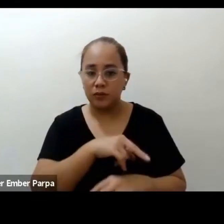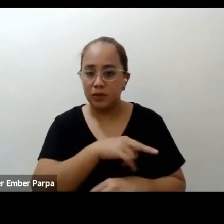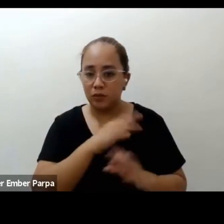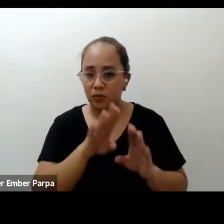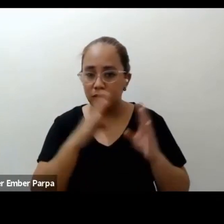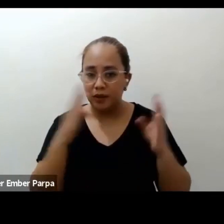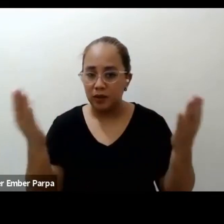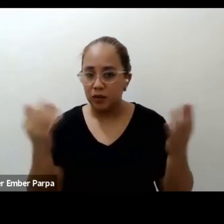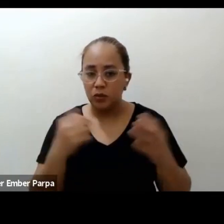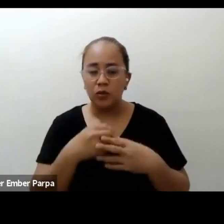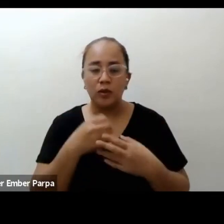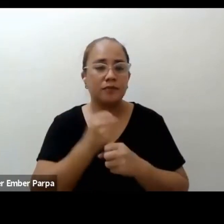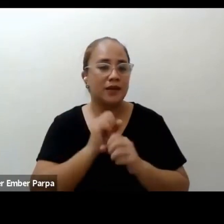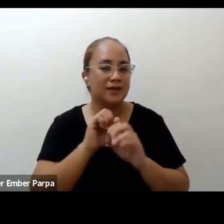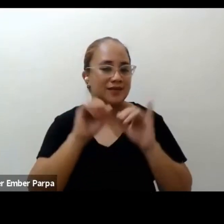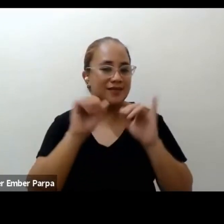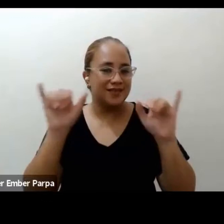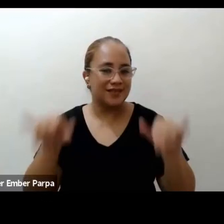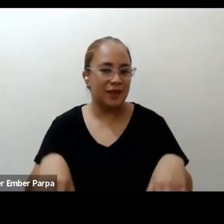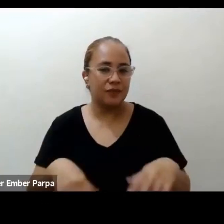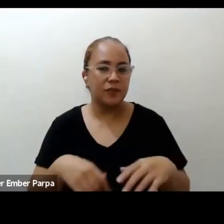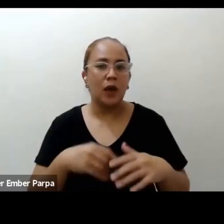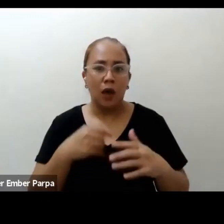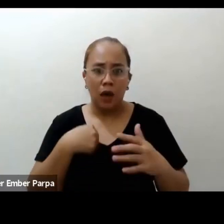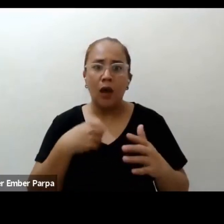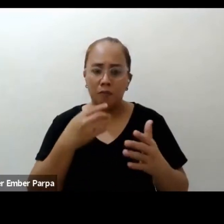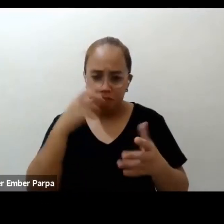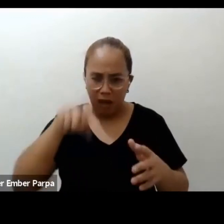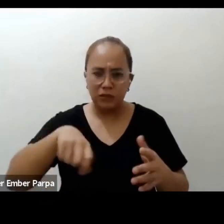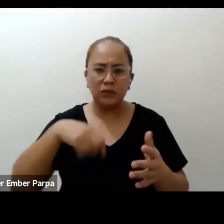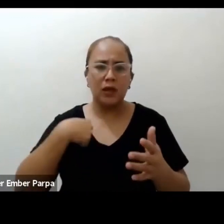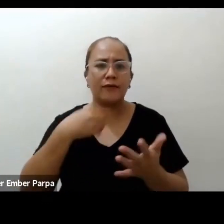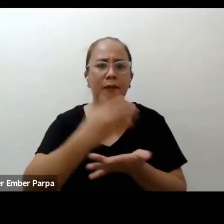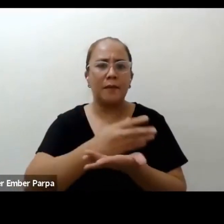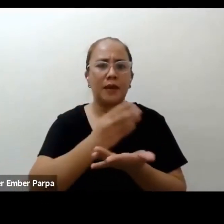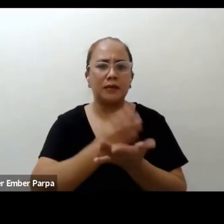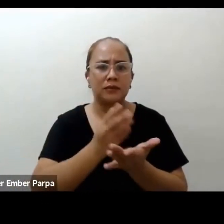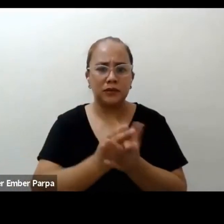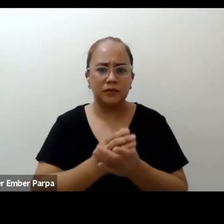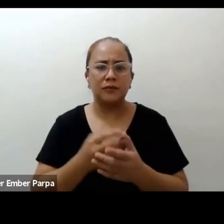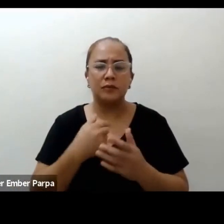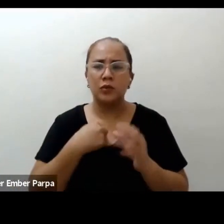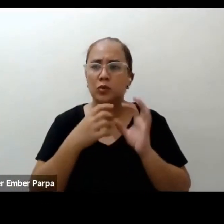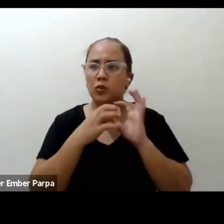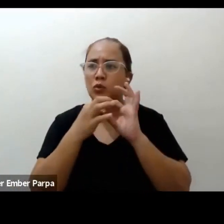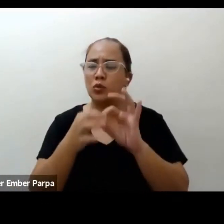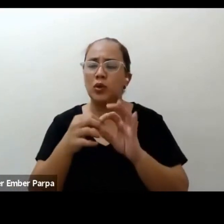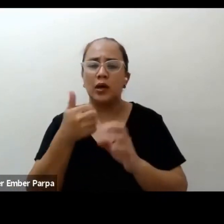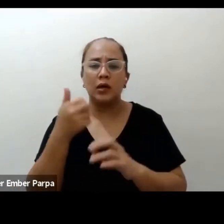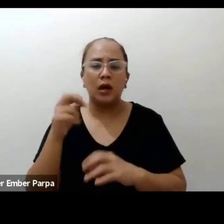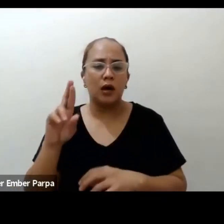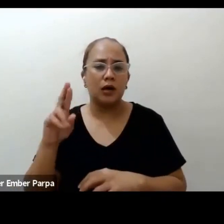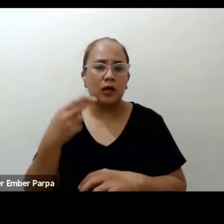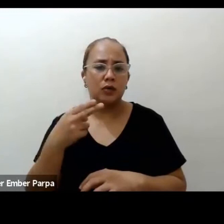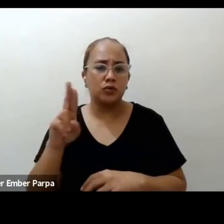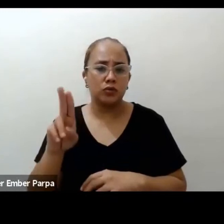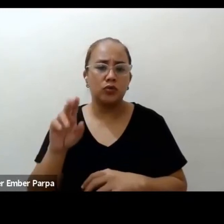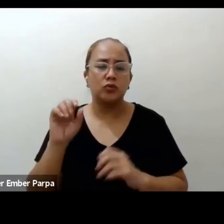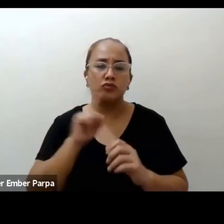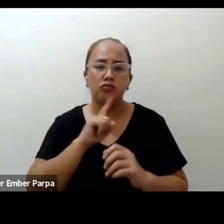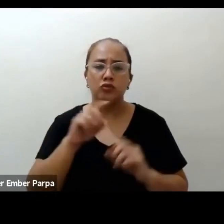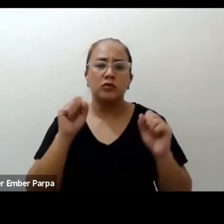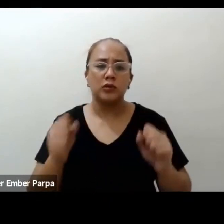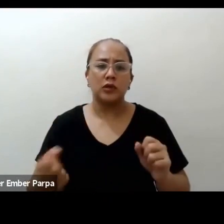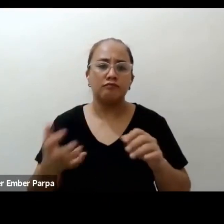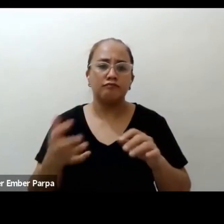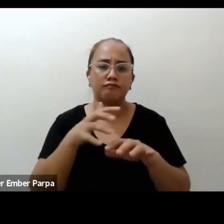create a system na well-funded yung hospital mo, make the connections with the RHUs and they can all be